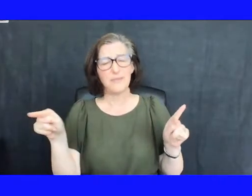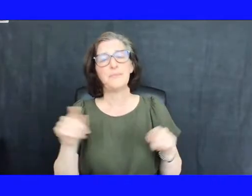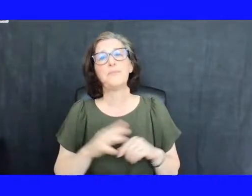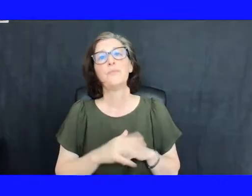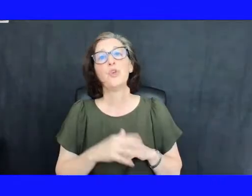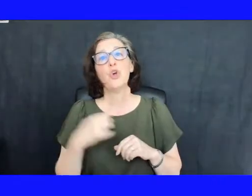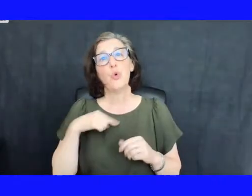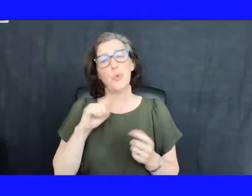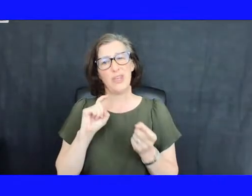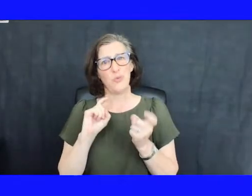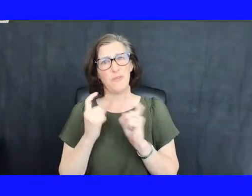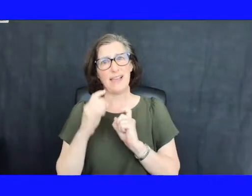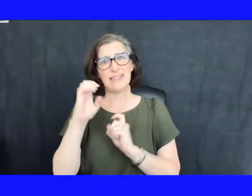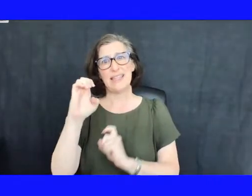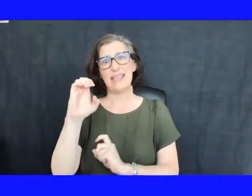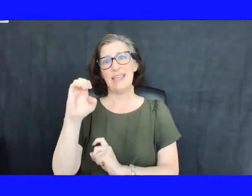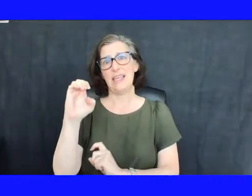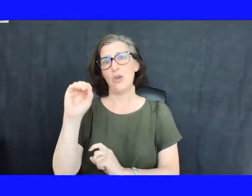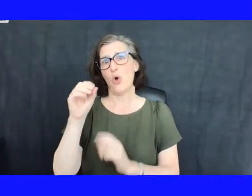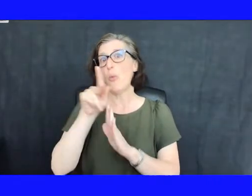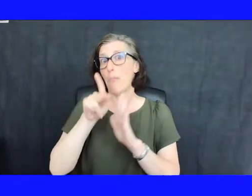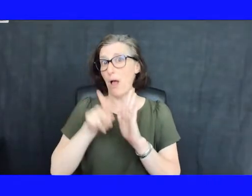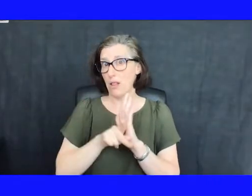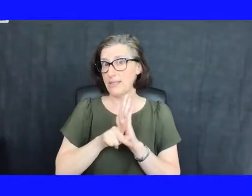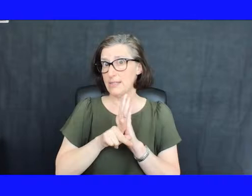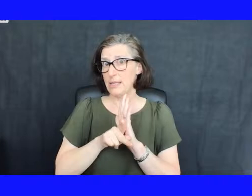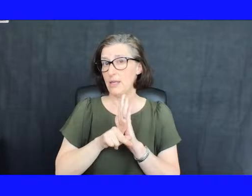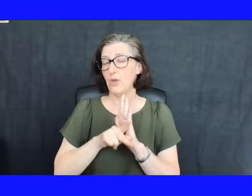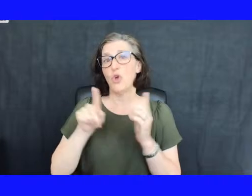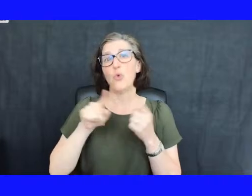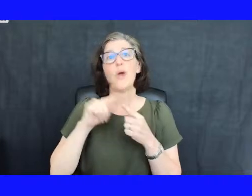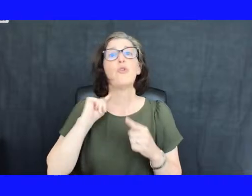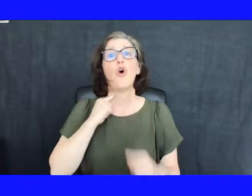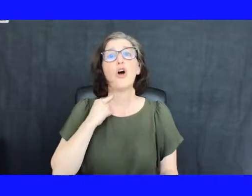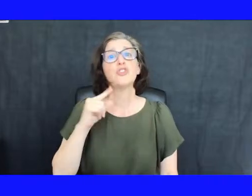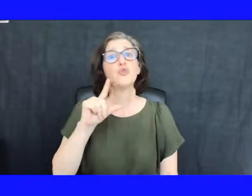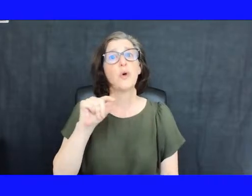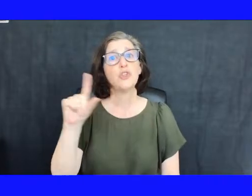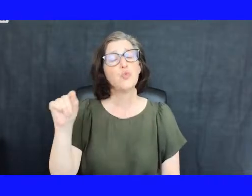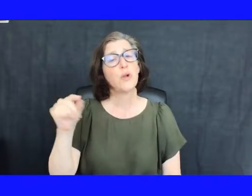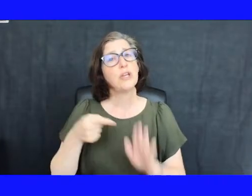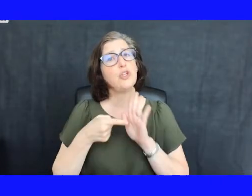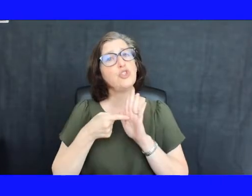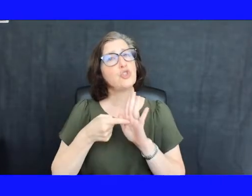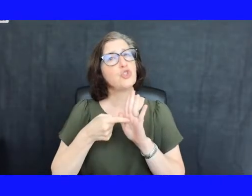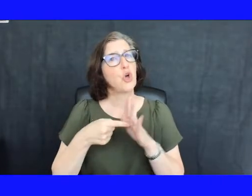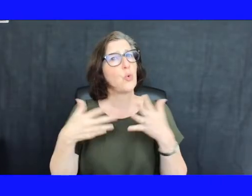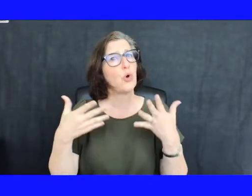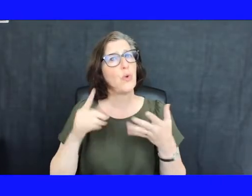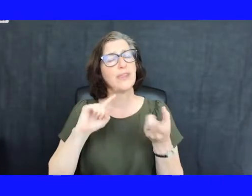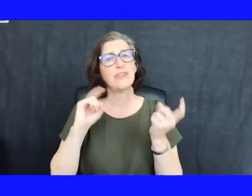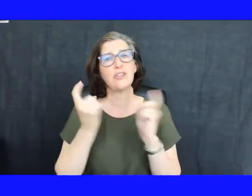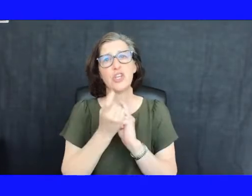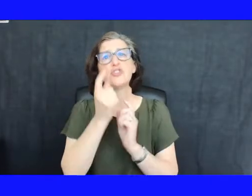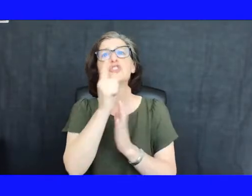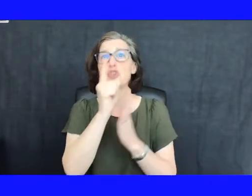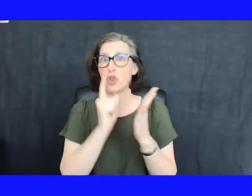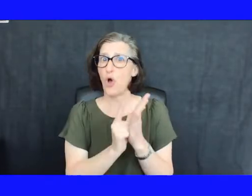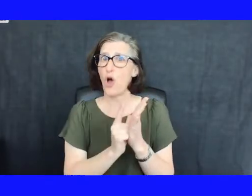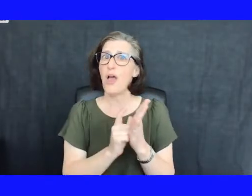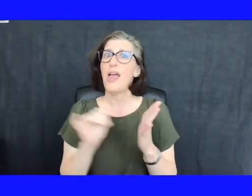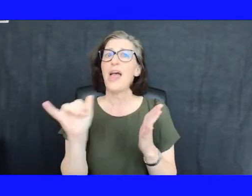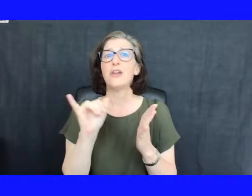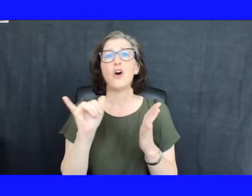that we have our full complement of EEO officers in order to continue to handle the work of the office. Thank